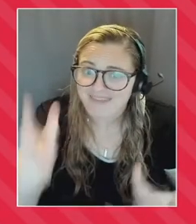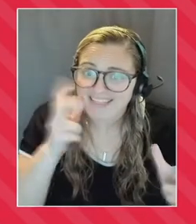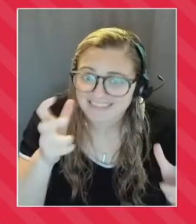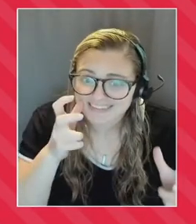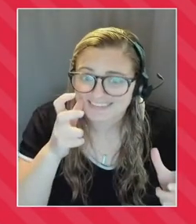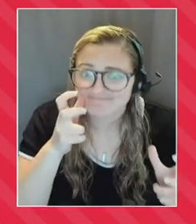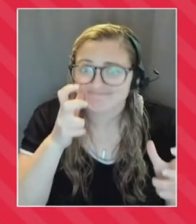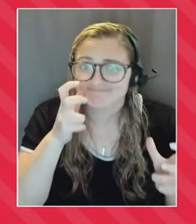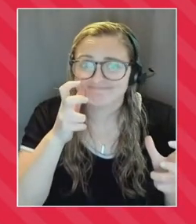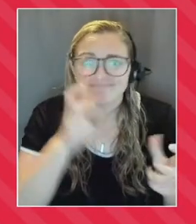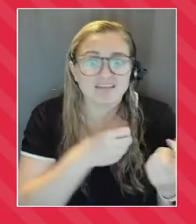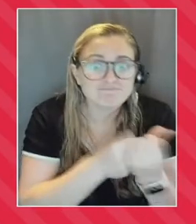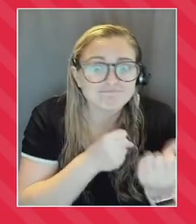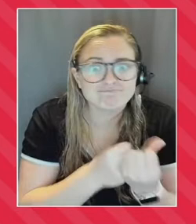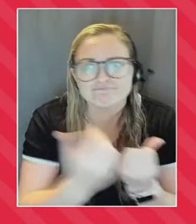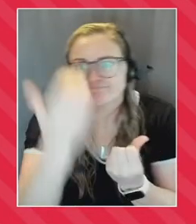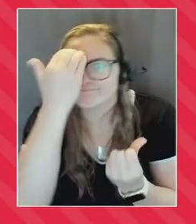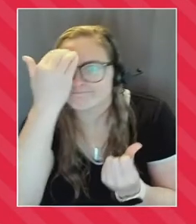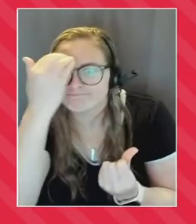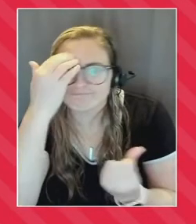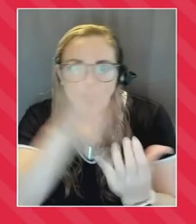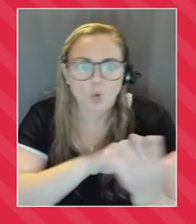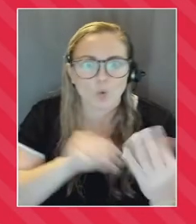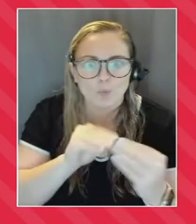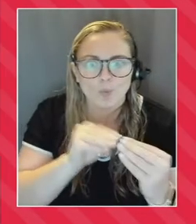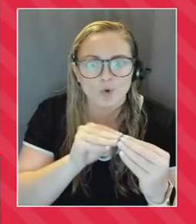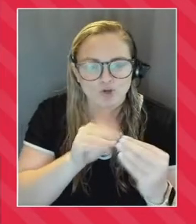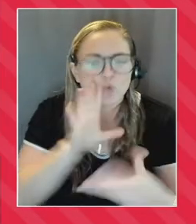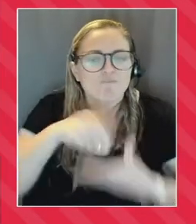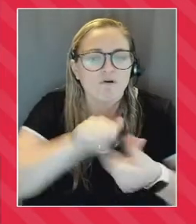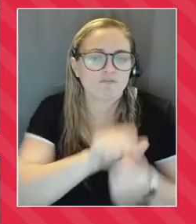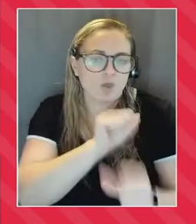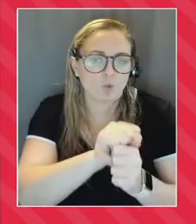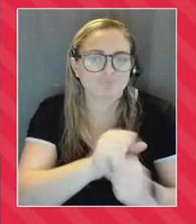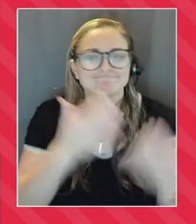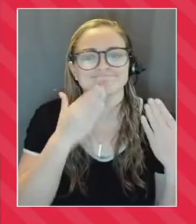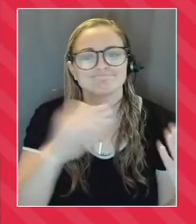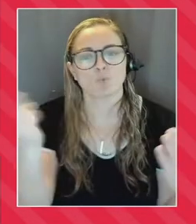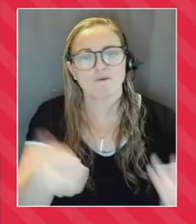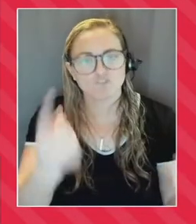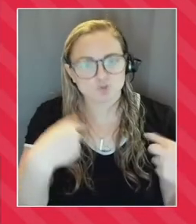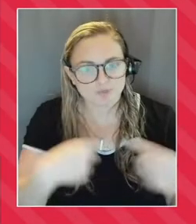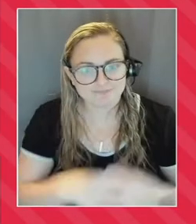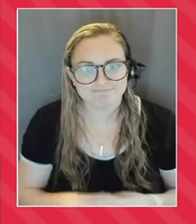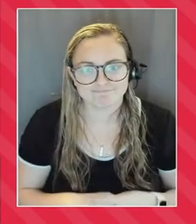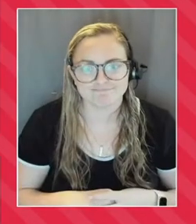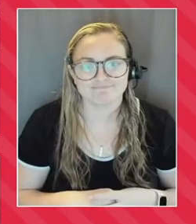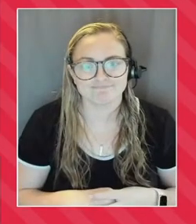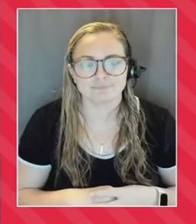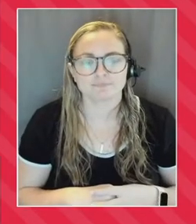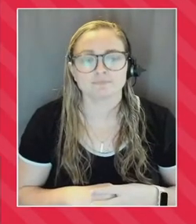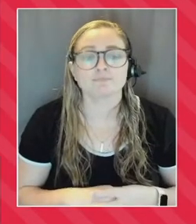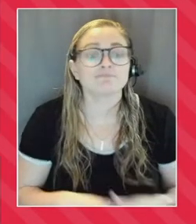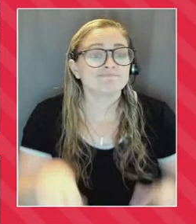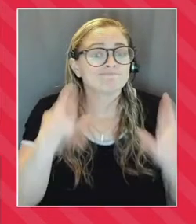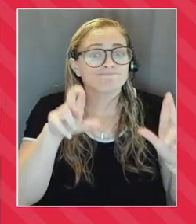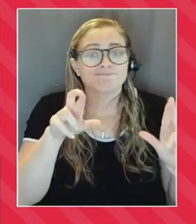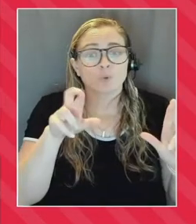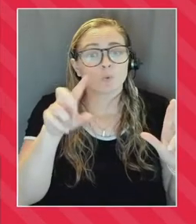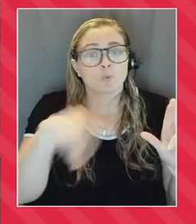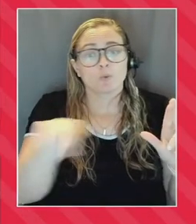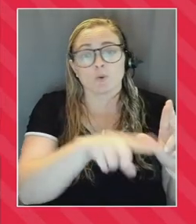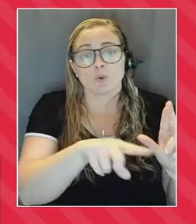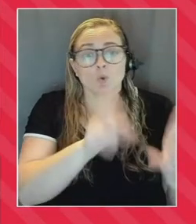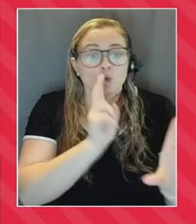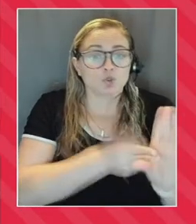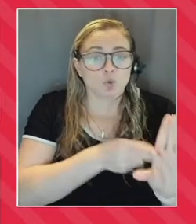raising your awareness to that, you're part of that work. So thank you all for joining. And, you know, I hope that you will join with PHA